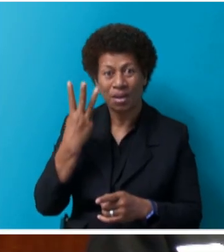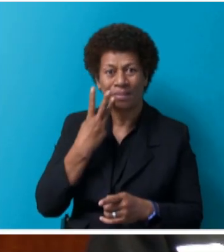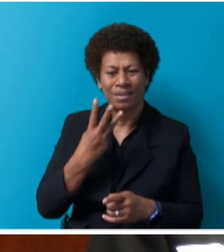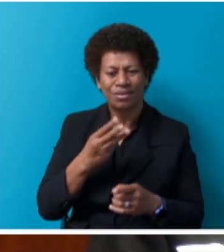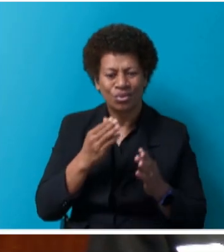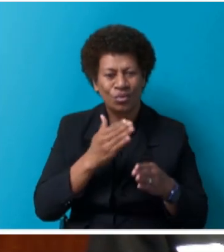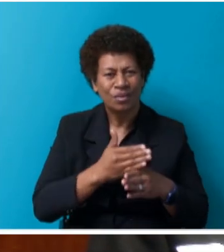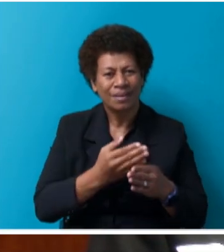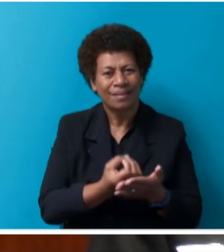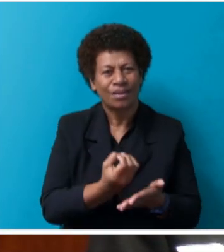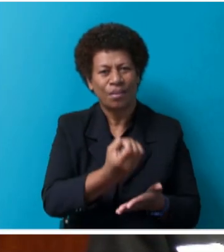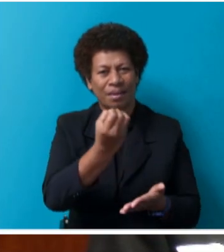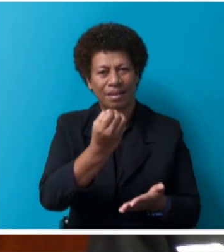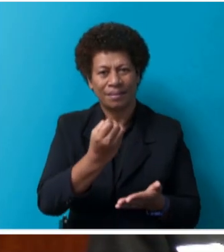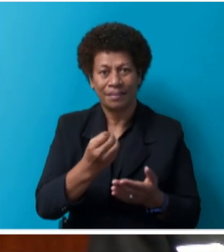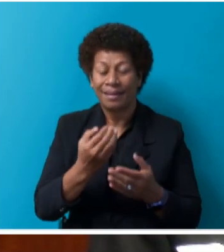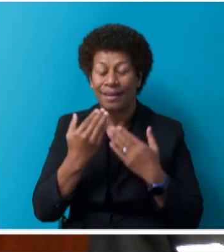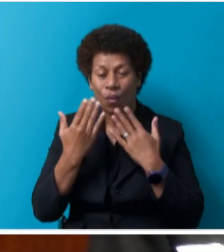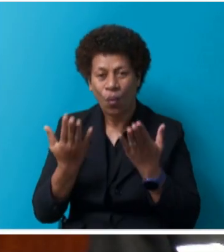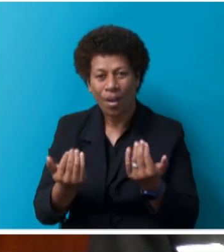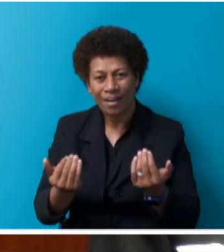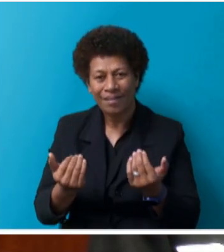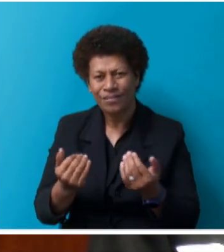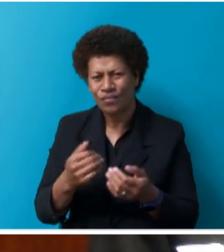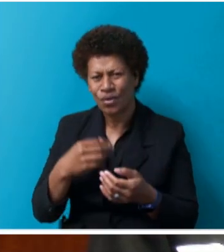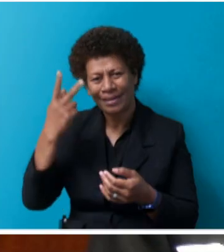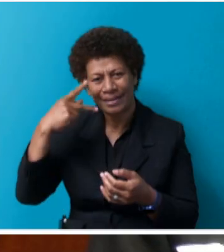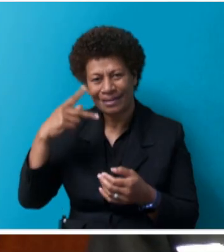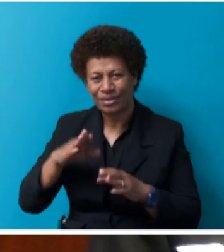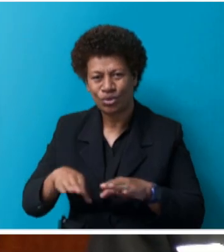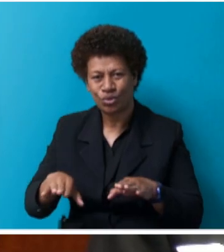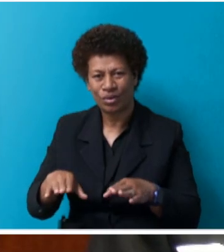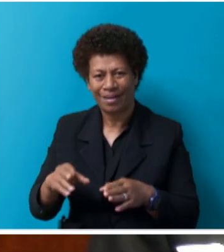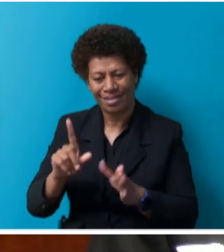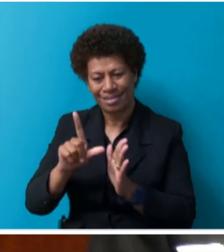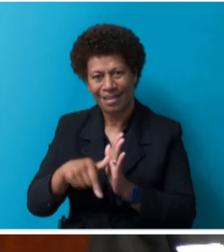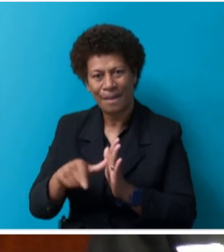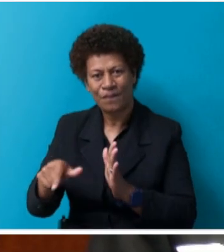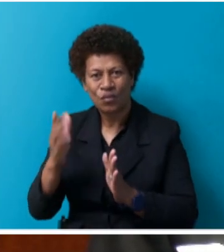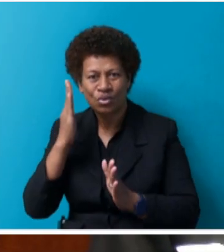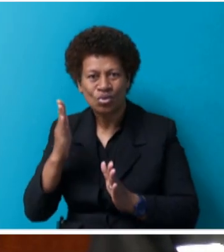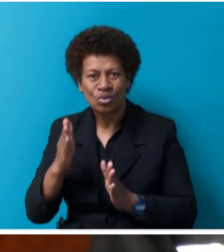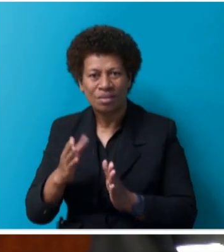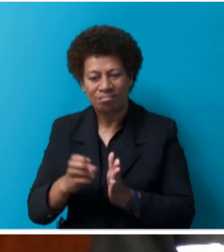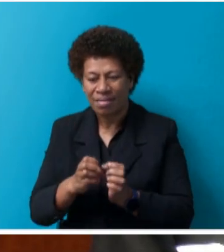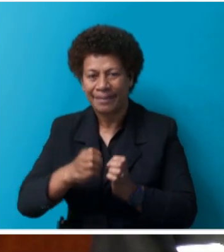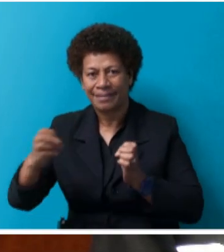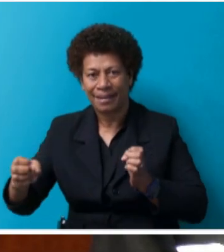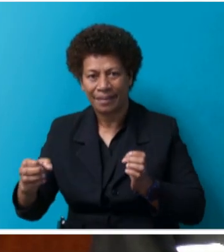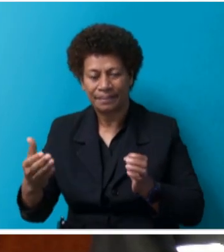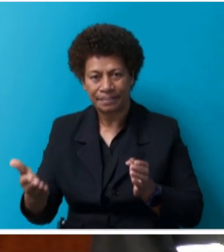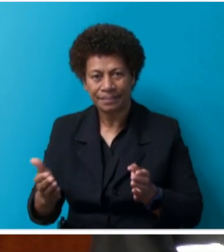activities, so we welcome the extension of time in school for our preschool children. Mr. Speaker, the implementation strategy